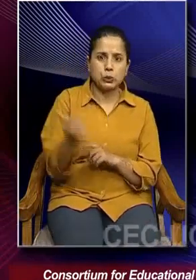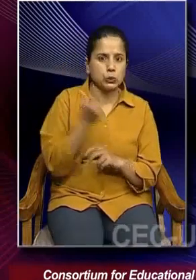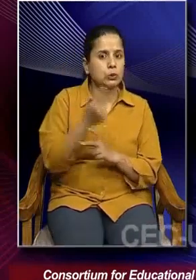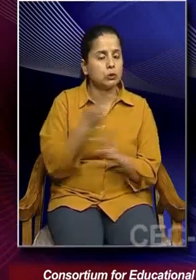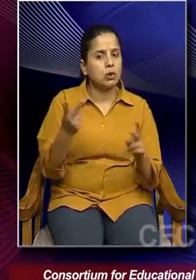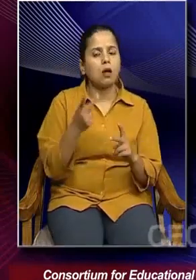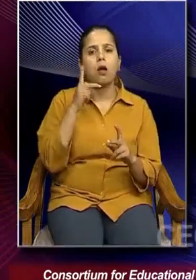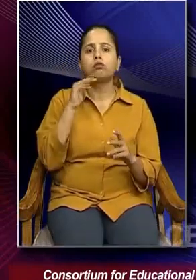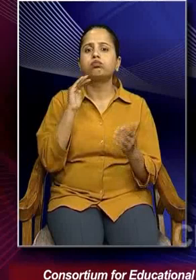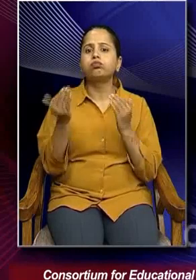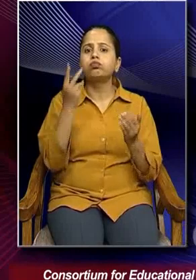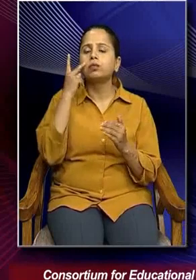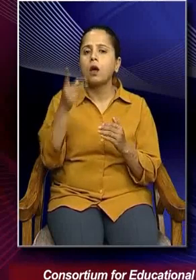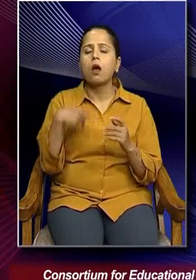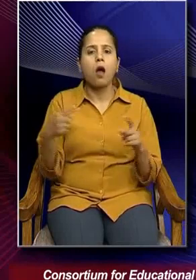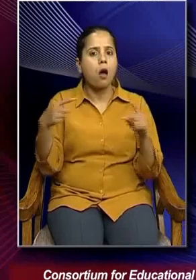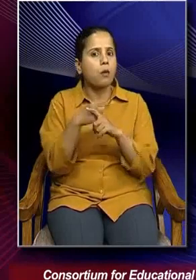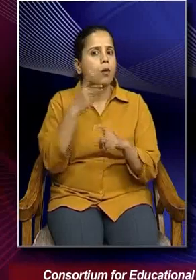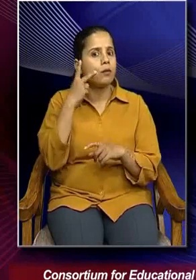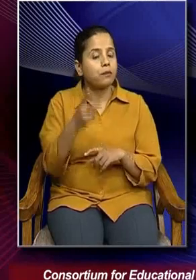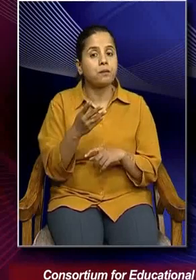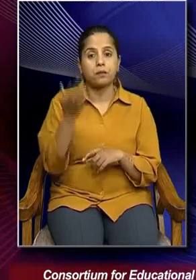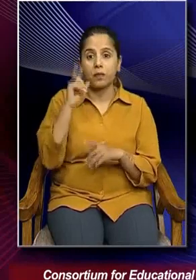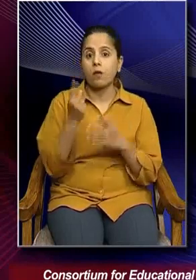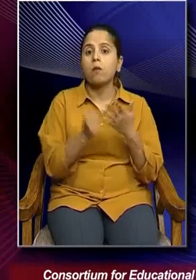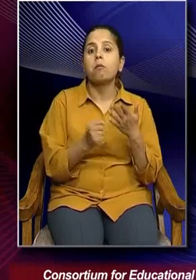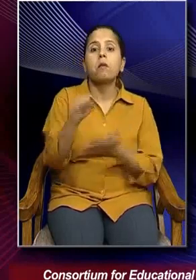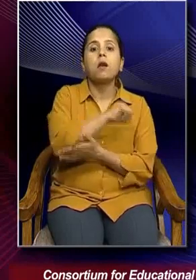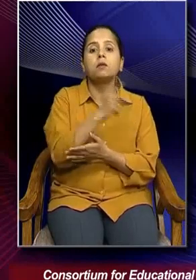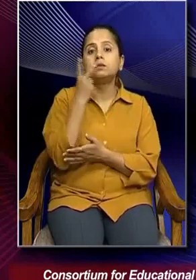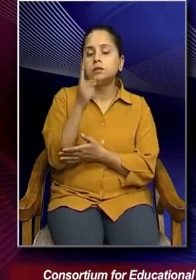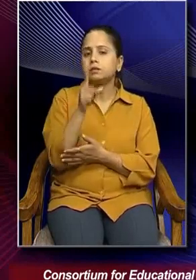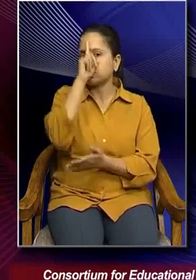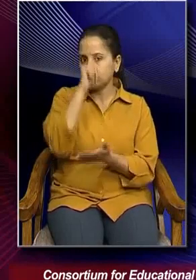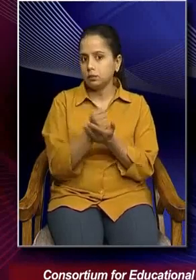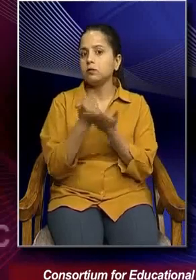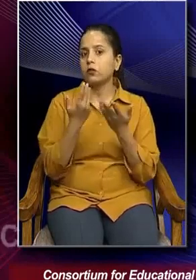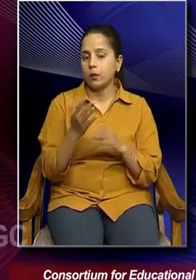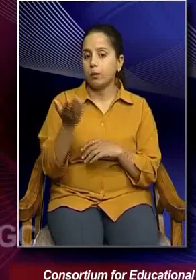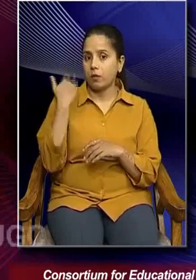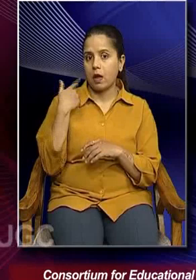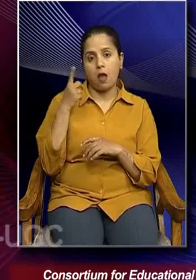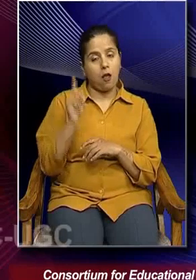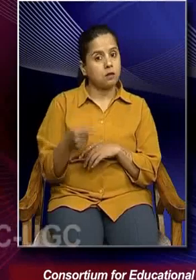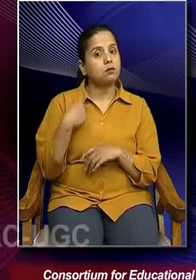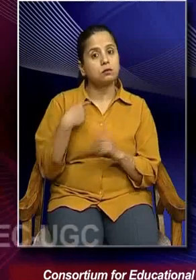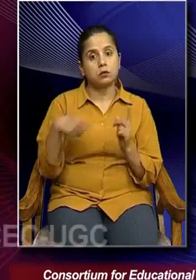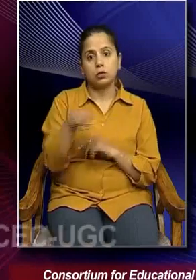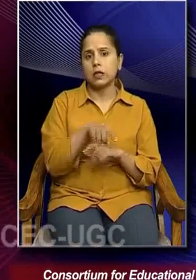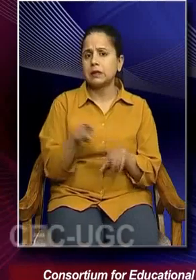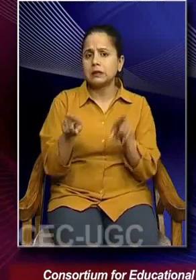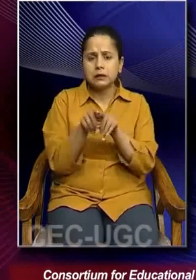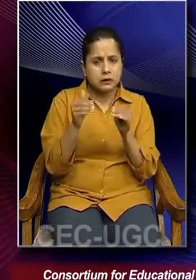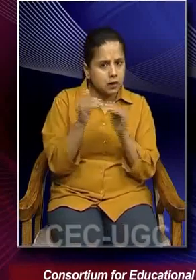dichotomy, given these contradictions in the priorities, it was decided that we have to have common